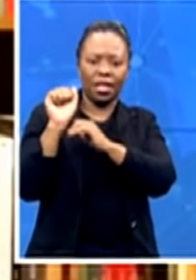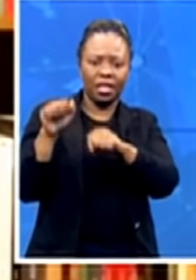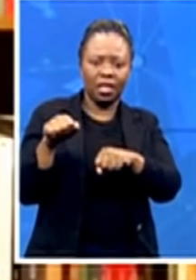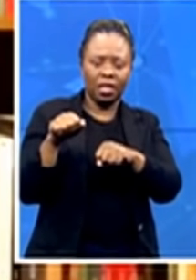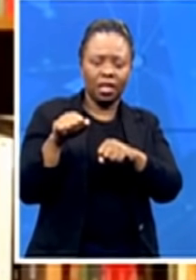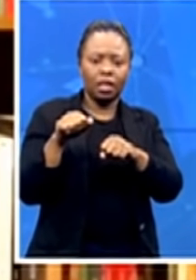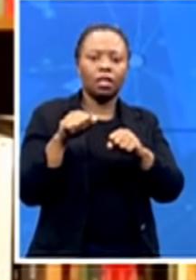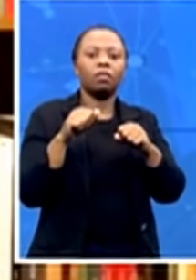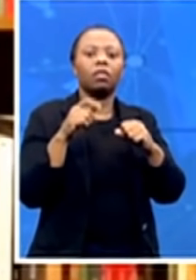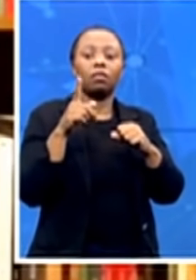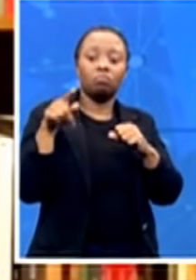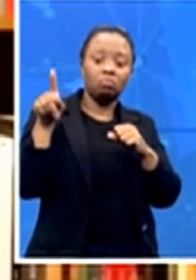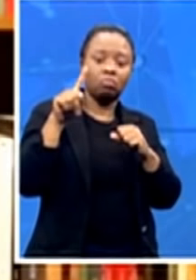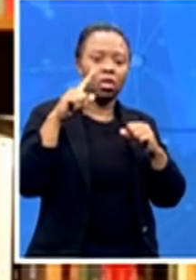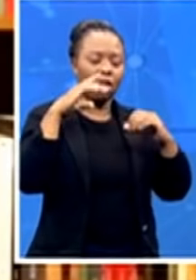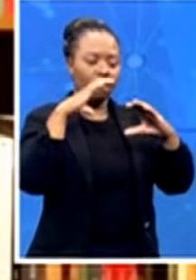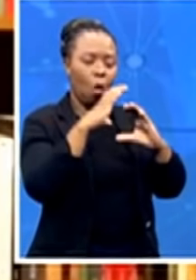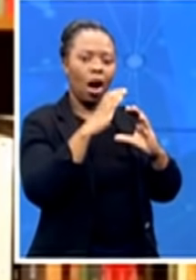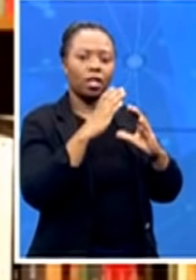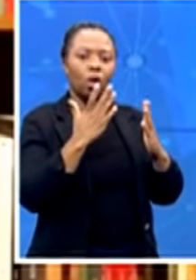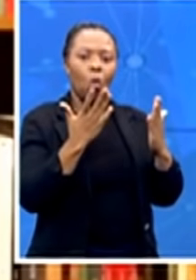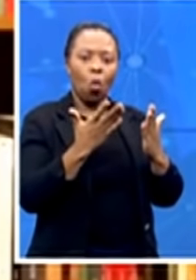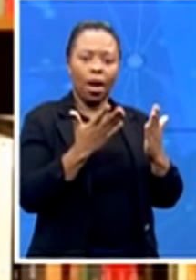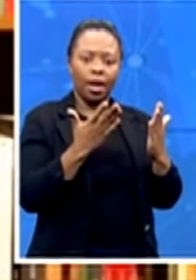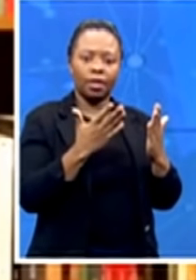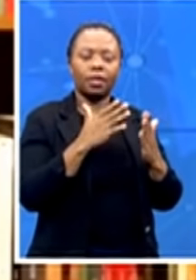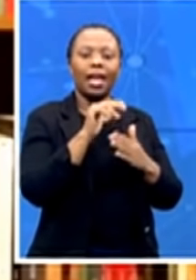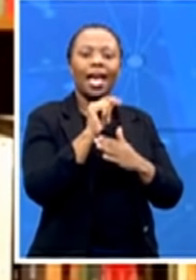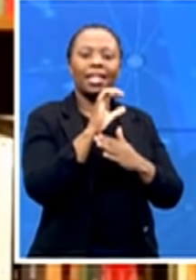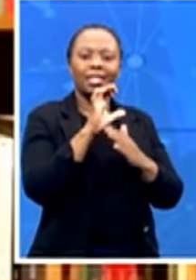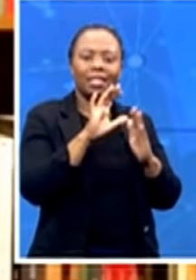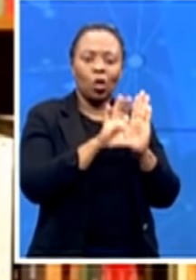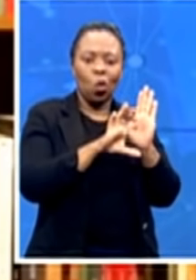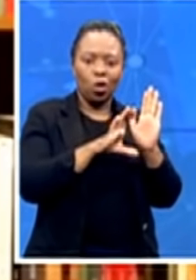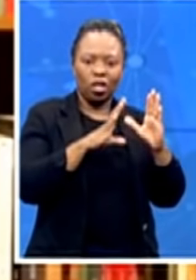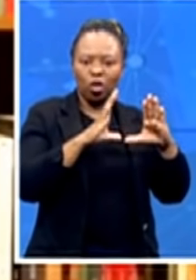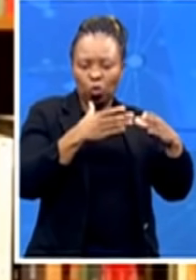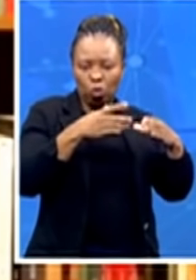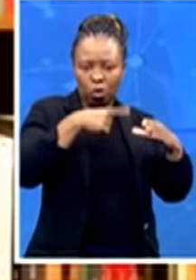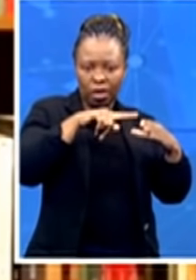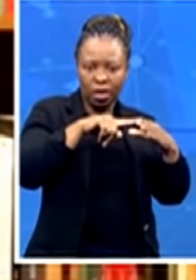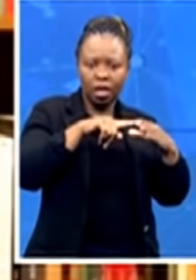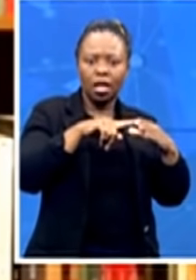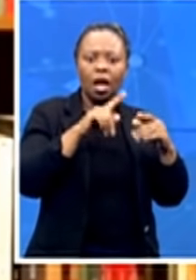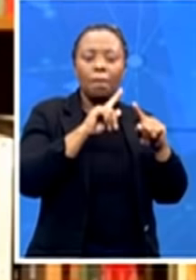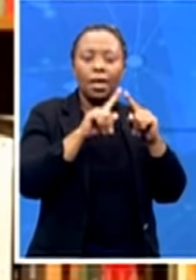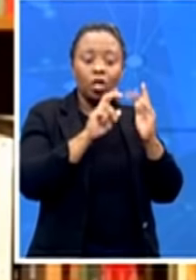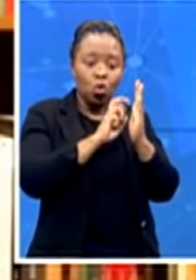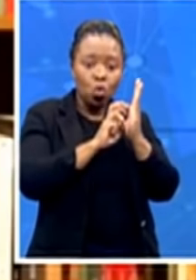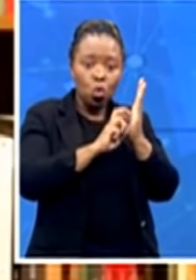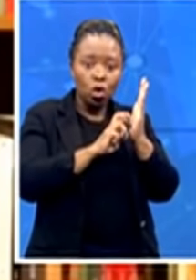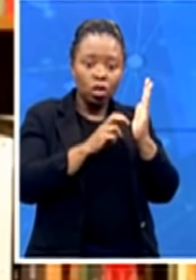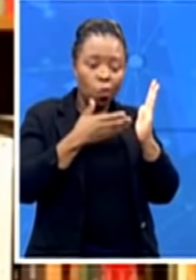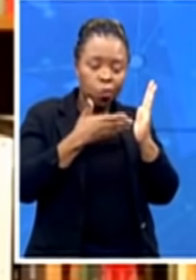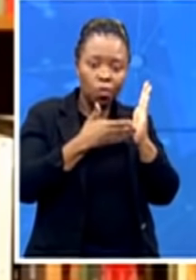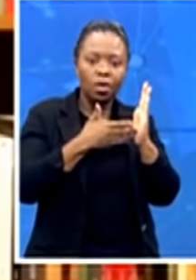what's expedient inside the party. The way in which rules in parties are set up is often to maintain the strength of the organization. We saw